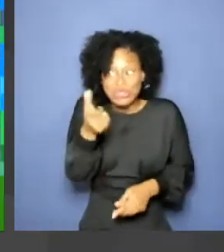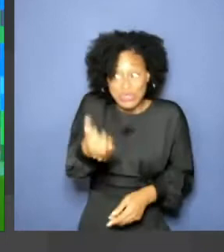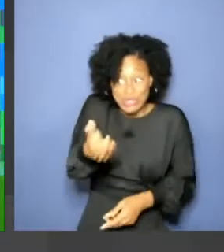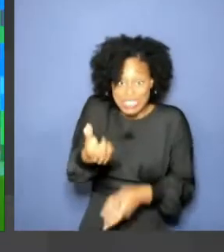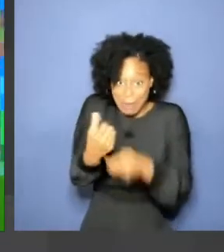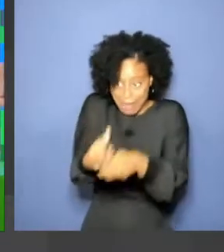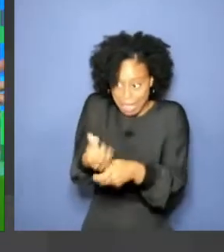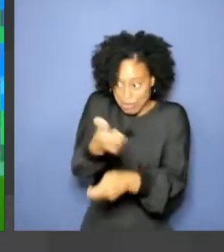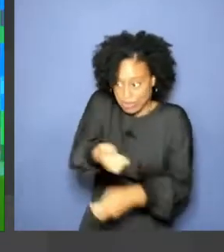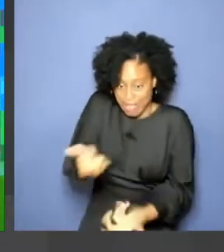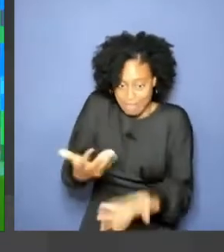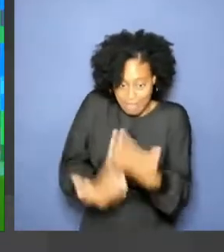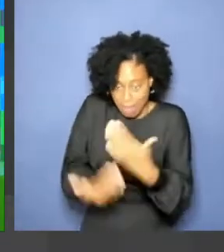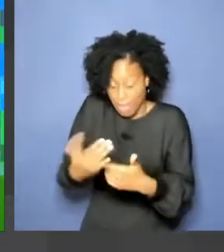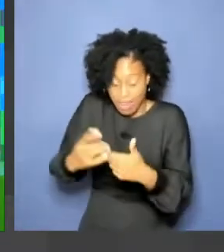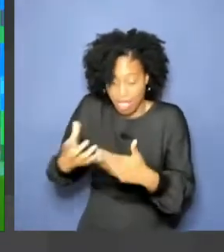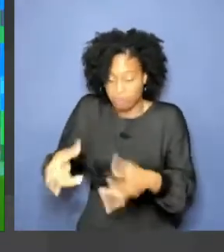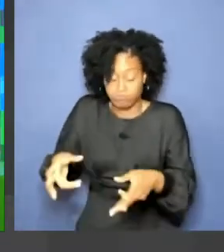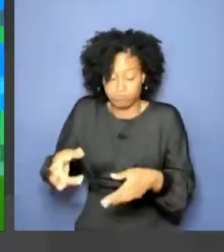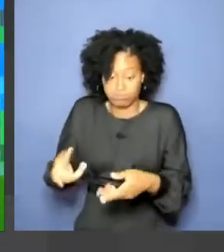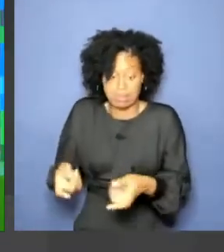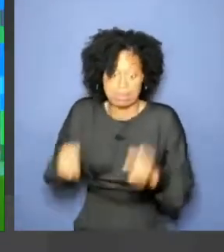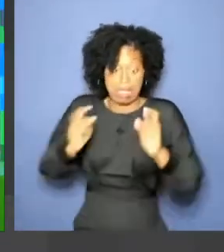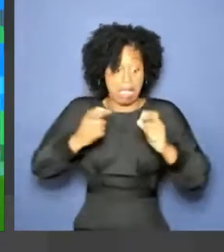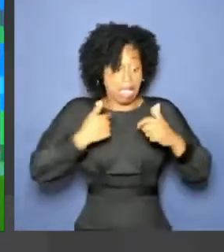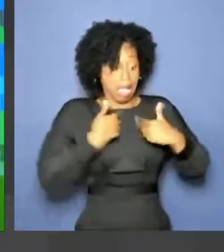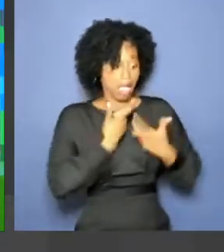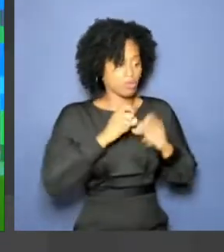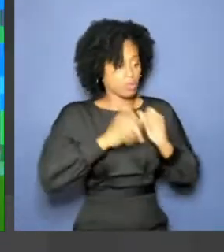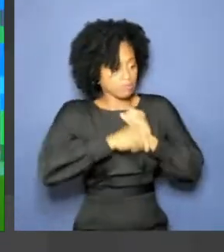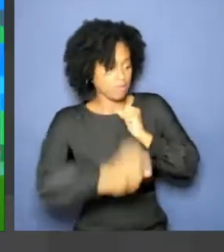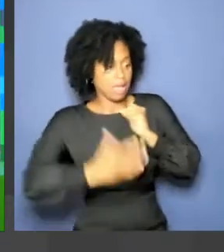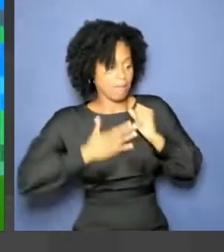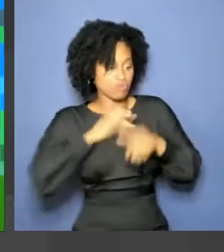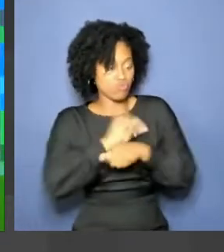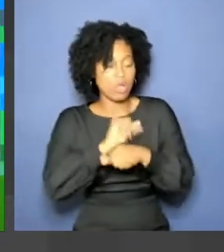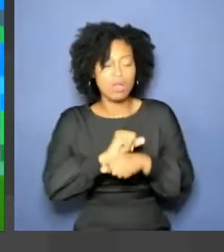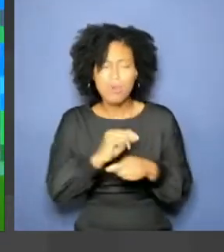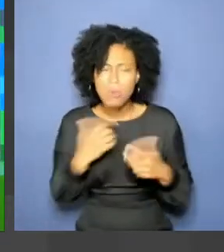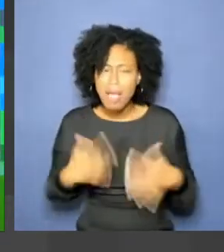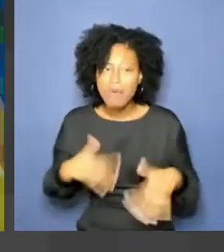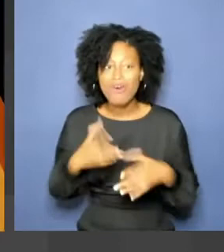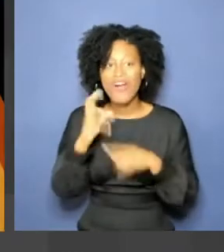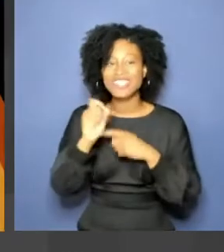like expand what they're working on. And we have some awesome examples of that.